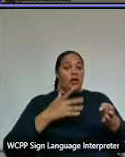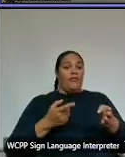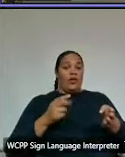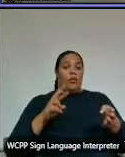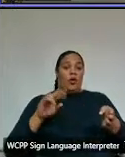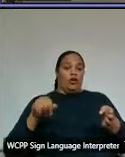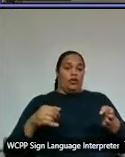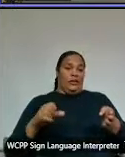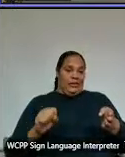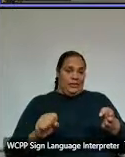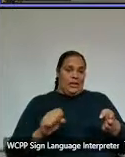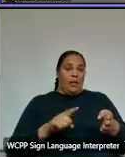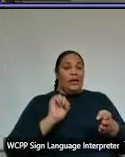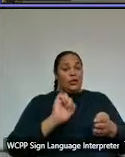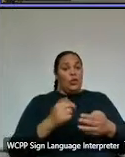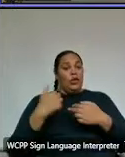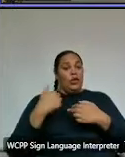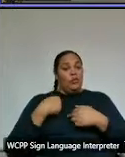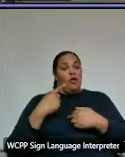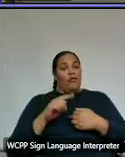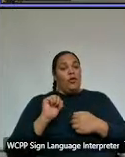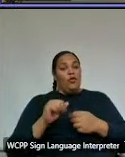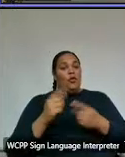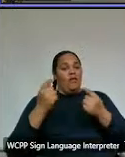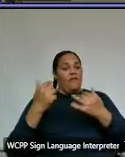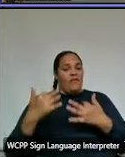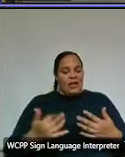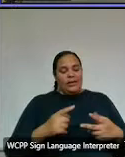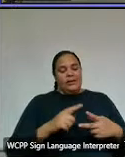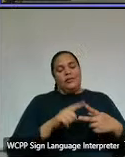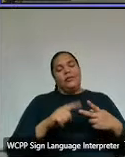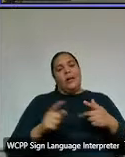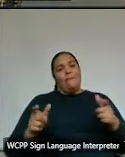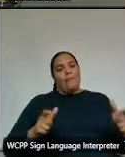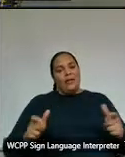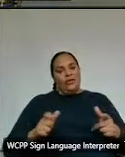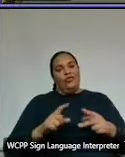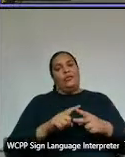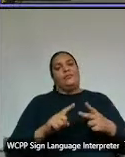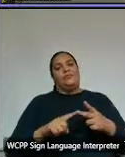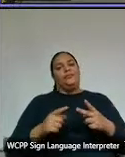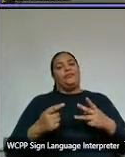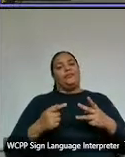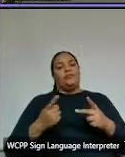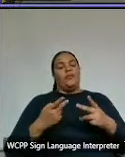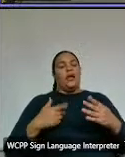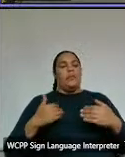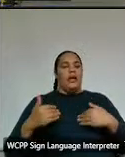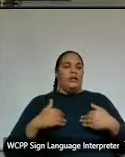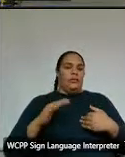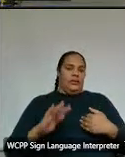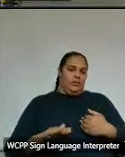RJSs and is responsible for their financing, management, and administration.